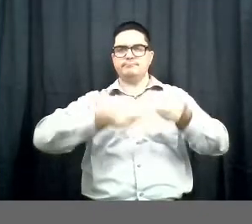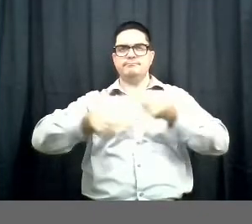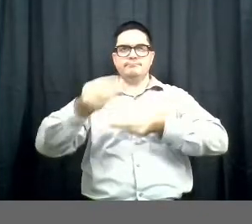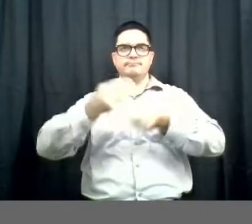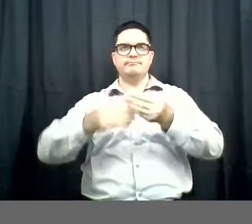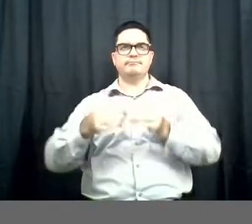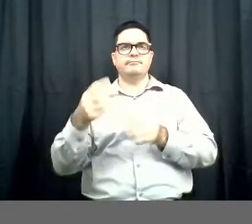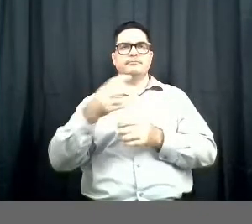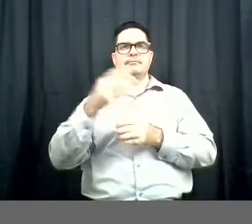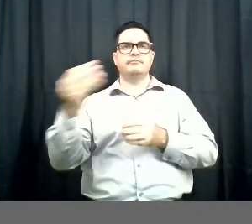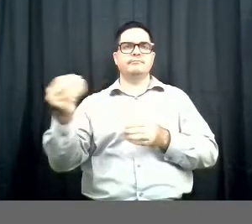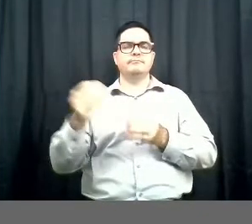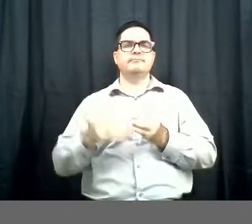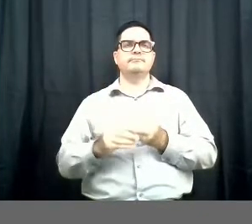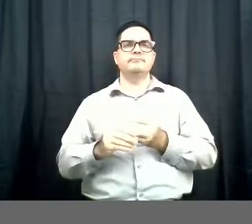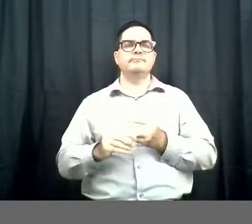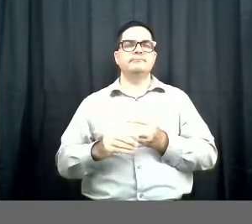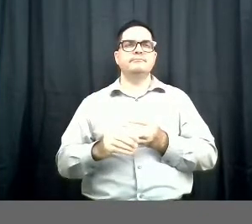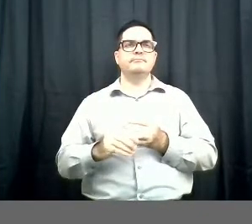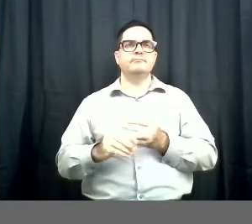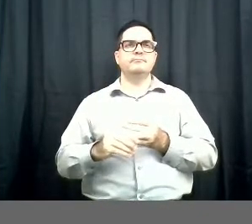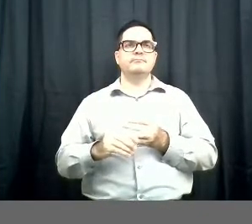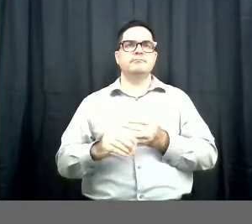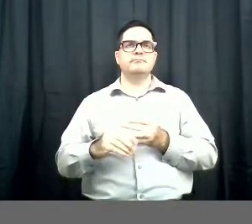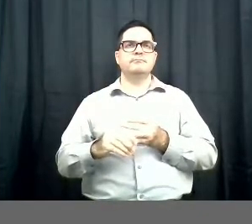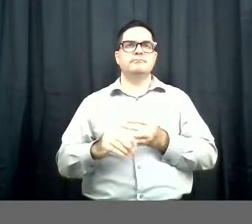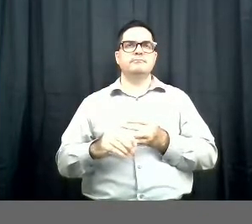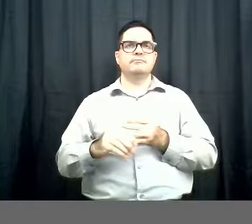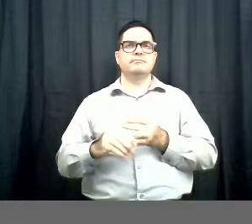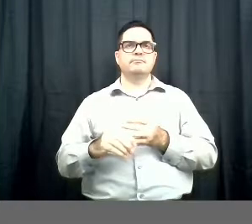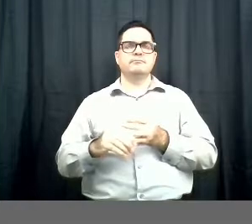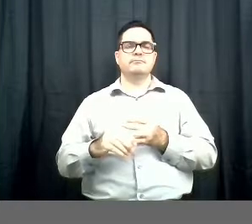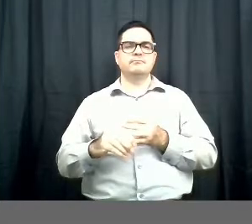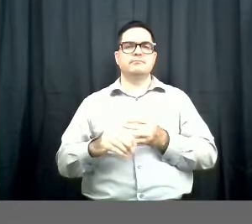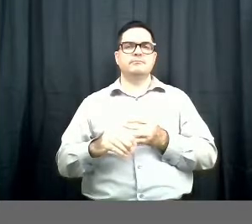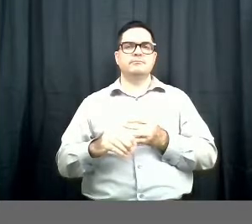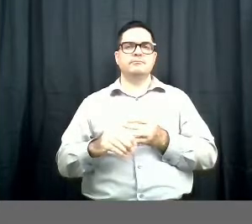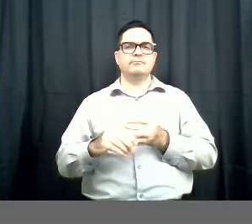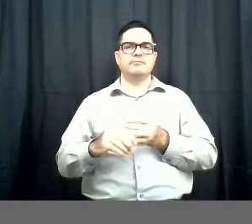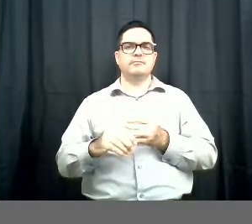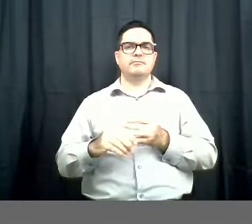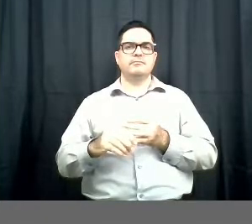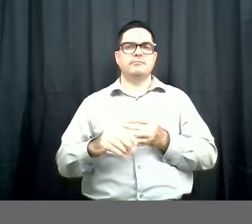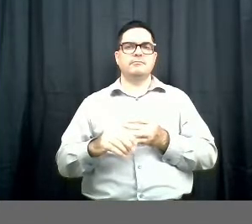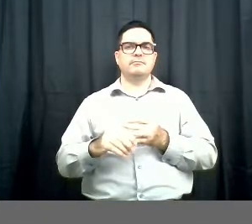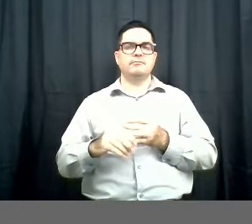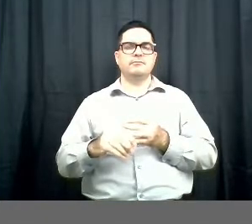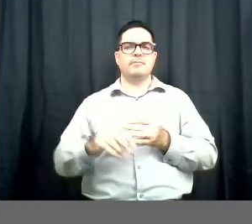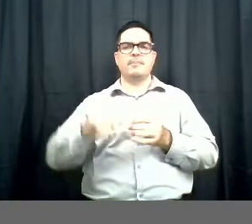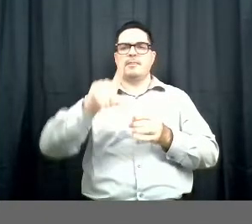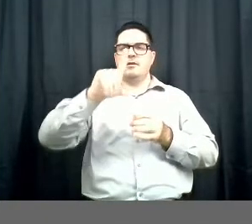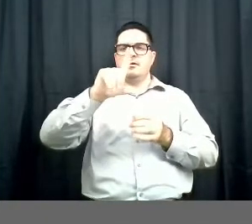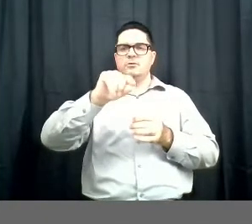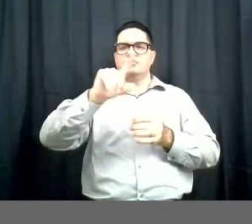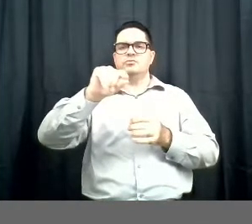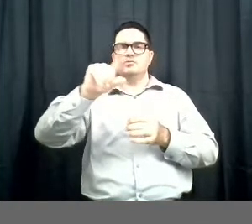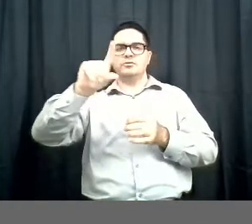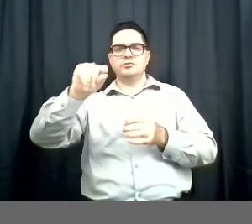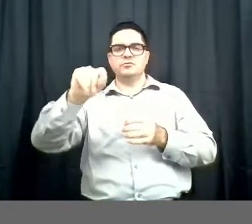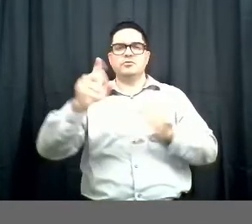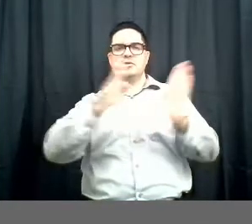pay out in the event of outperformance of sales and use tax collections above the 2020 certified fiscal plan